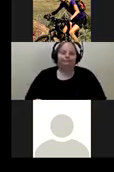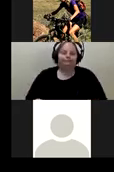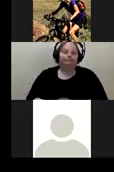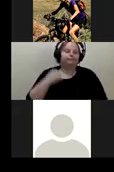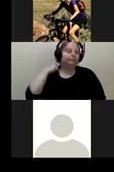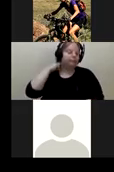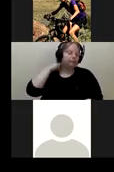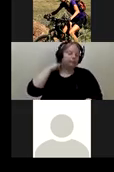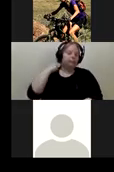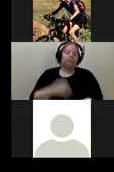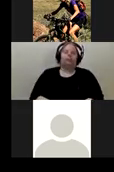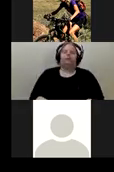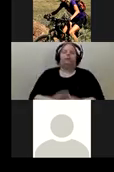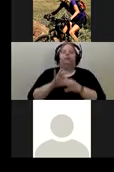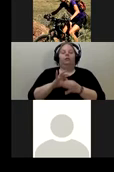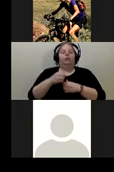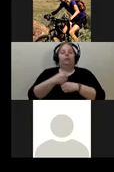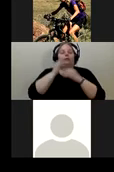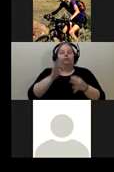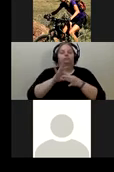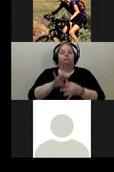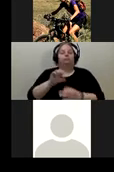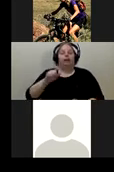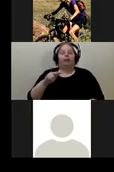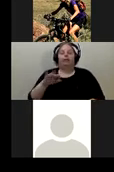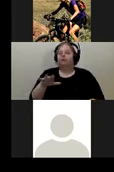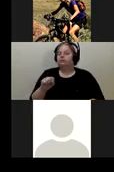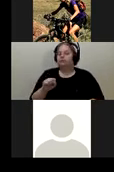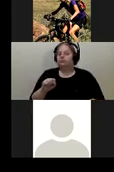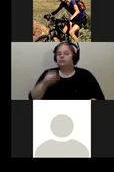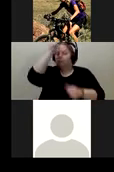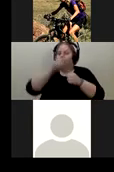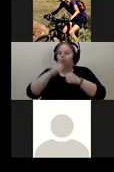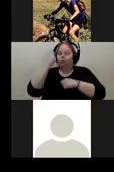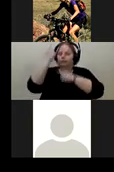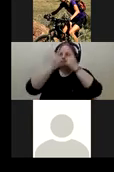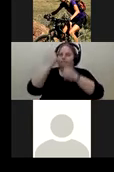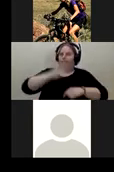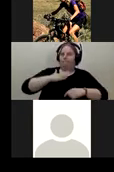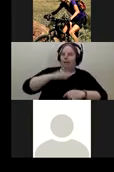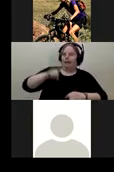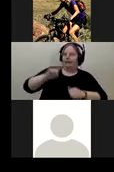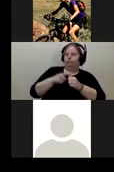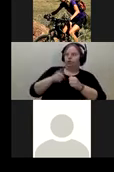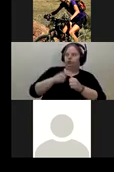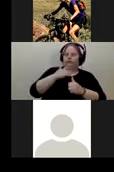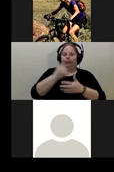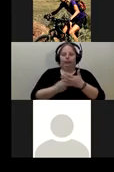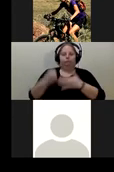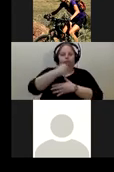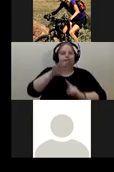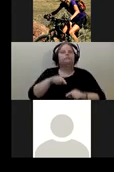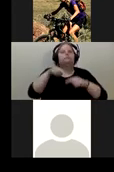So when it comes to ethical decision-making, we need to remember that we're probably thinking of our own needs first, especially during times of